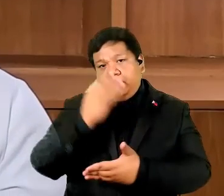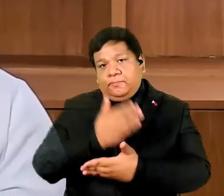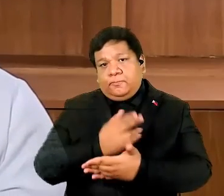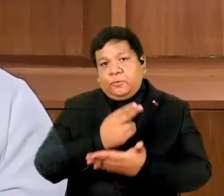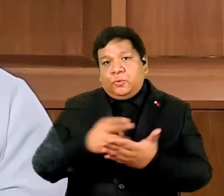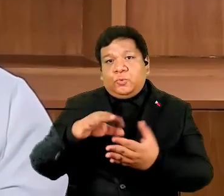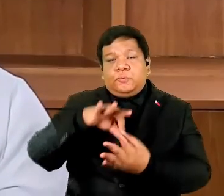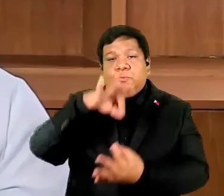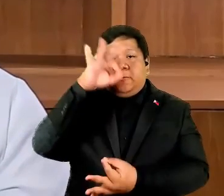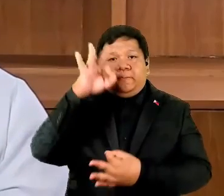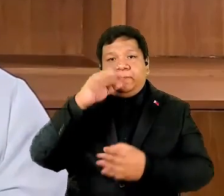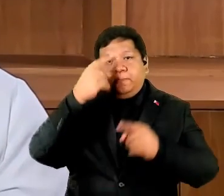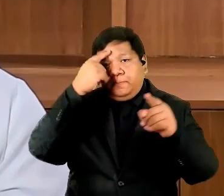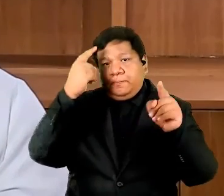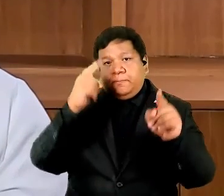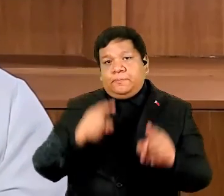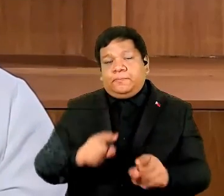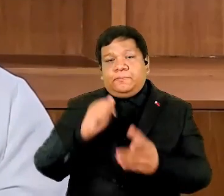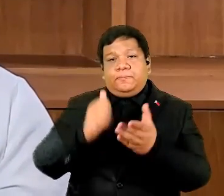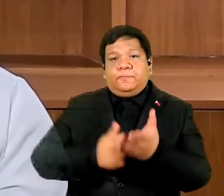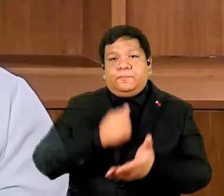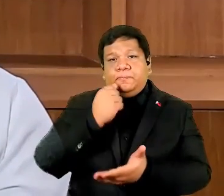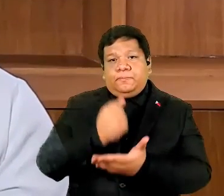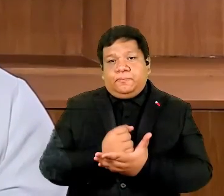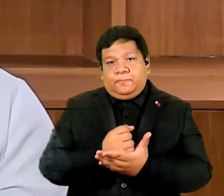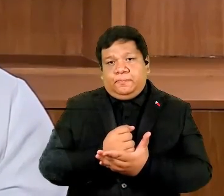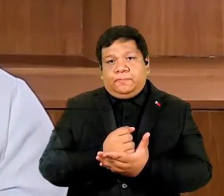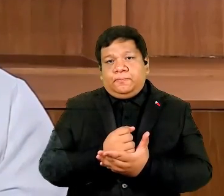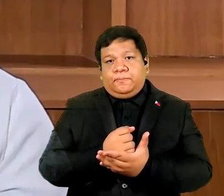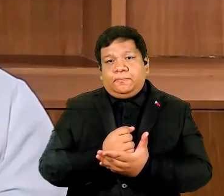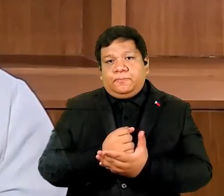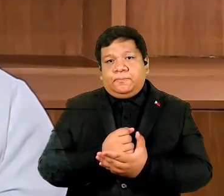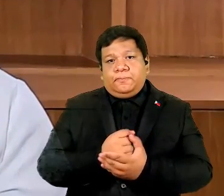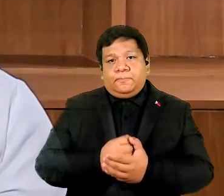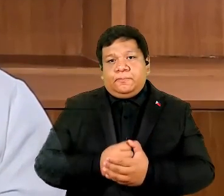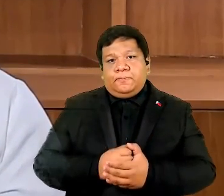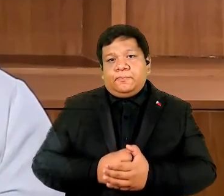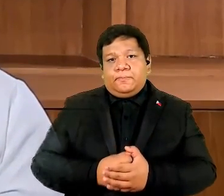the name of the Father, and of the Son, and of the Holy Spirit. Amen and amen.